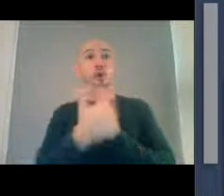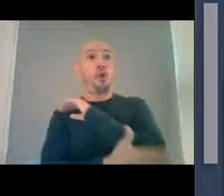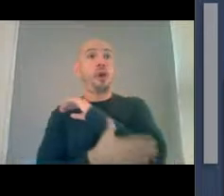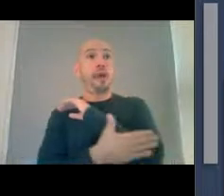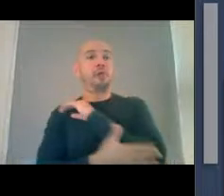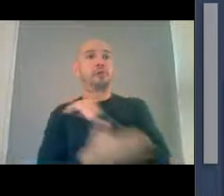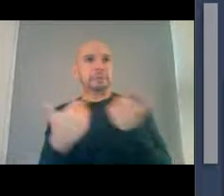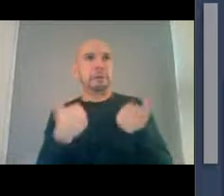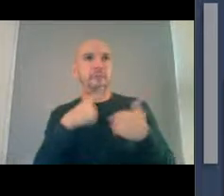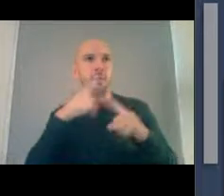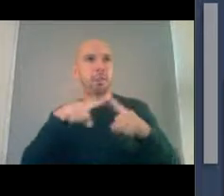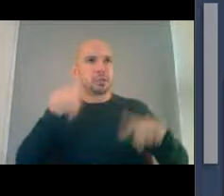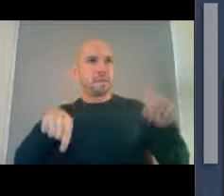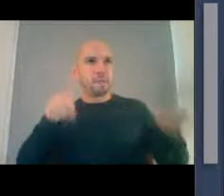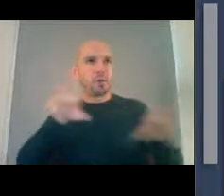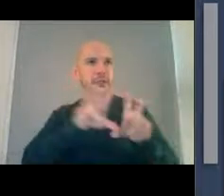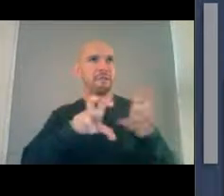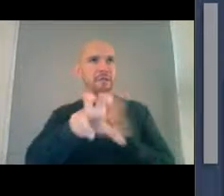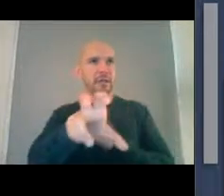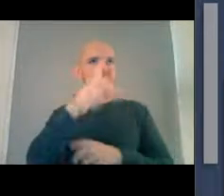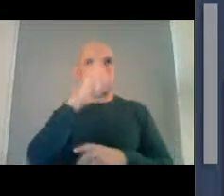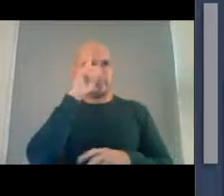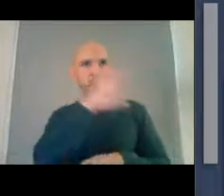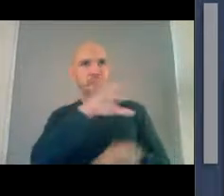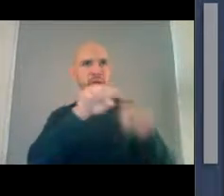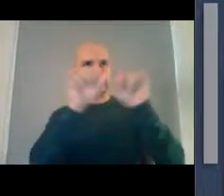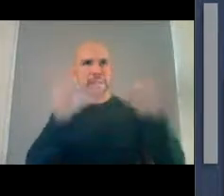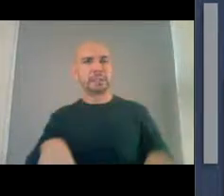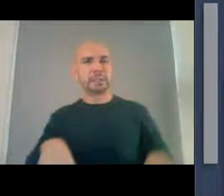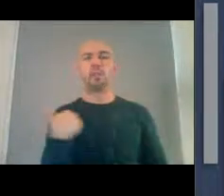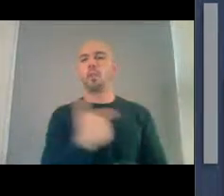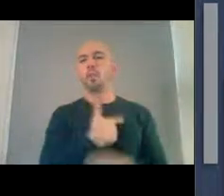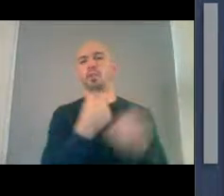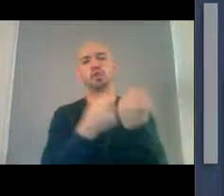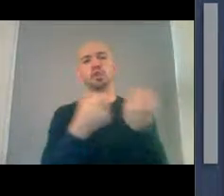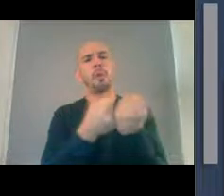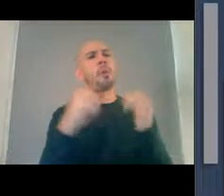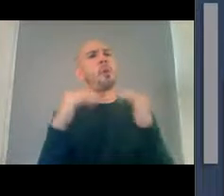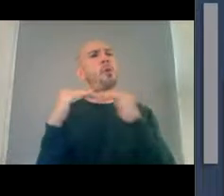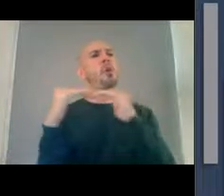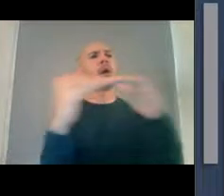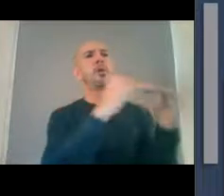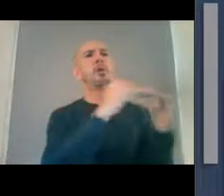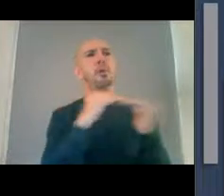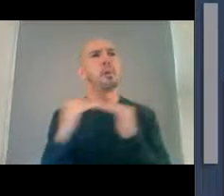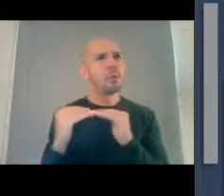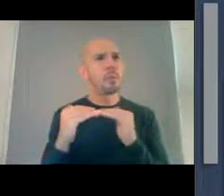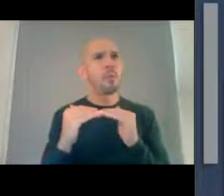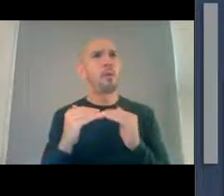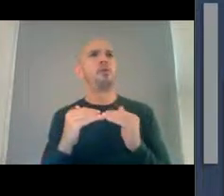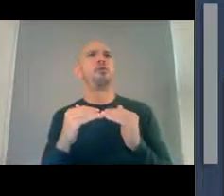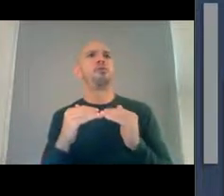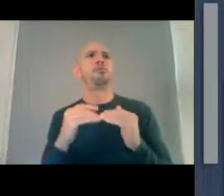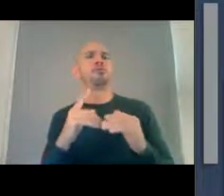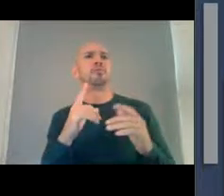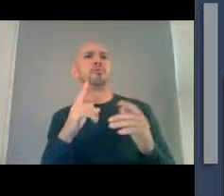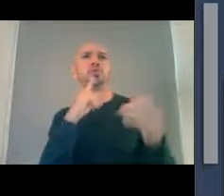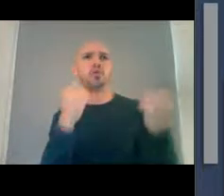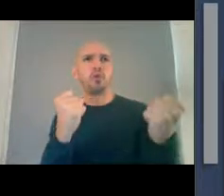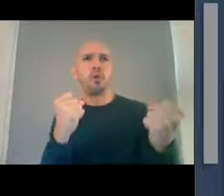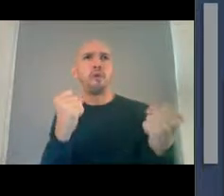diverse investment in their systems we support an equitable climate resilient future and working towards that